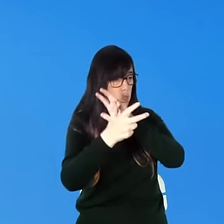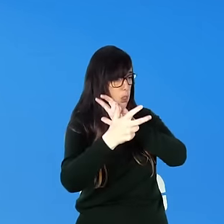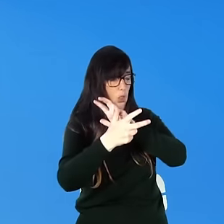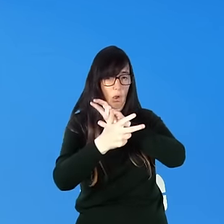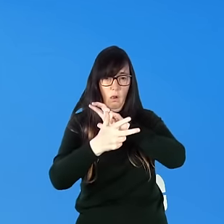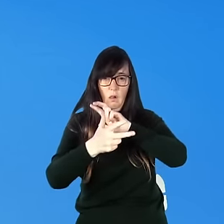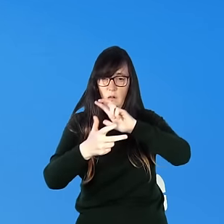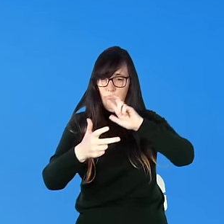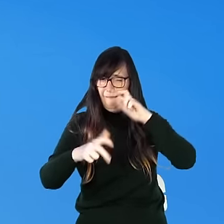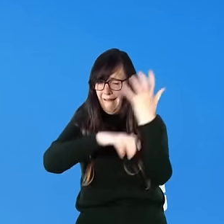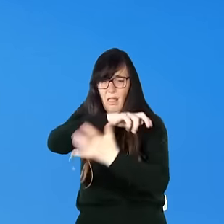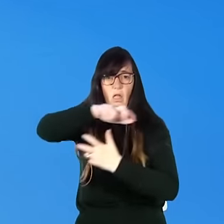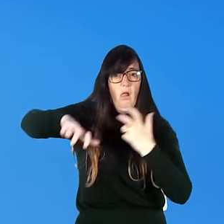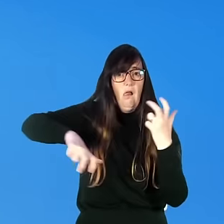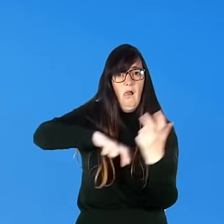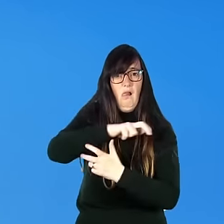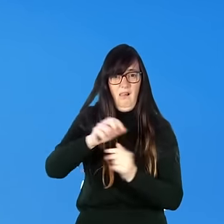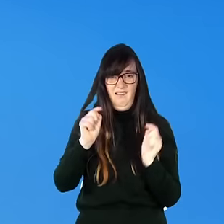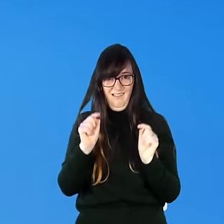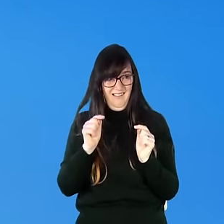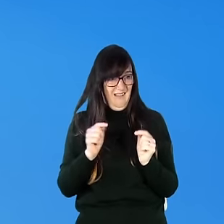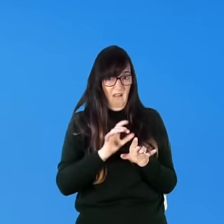culture is experiencing today.